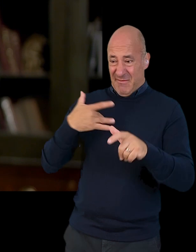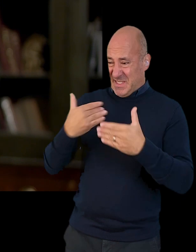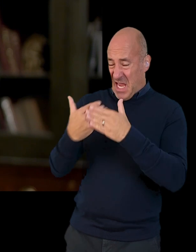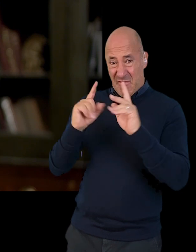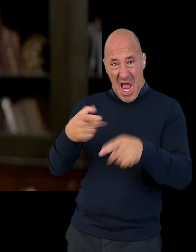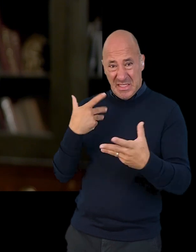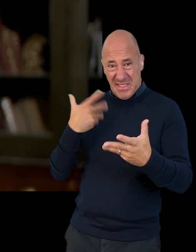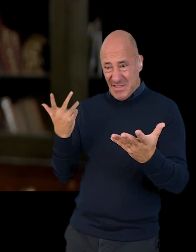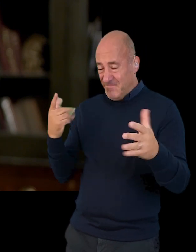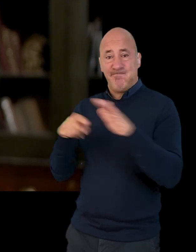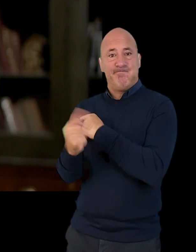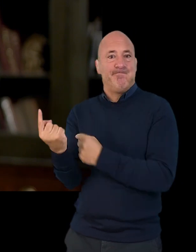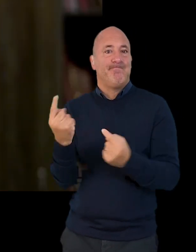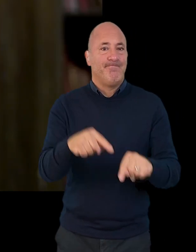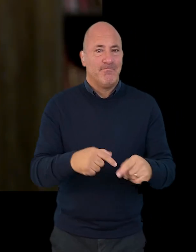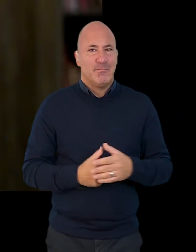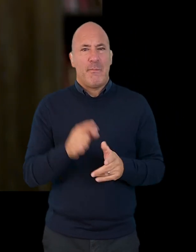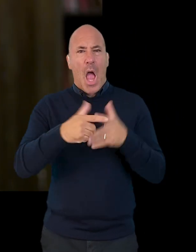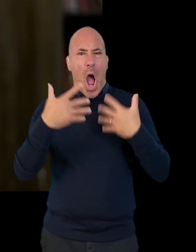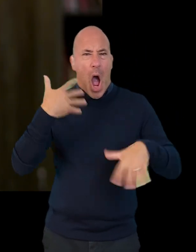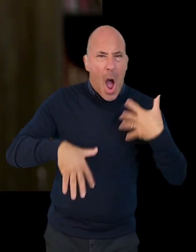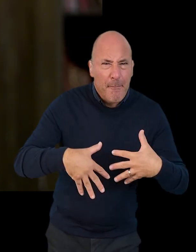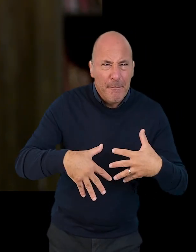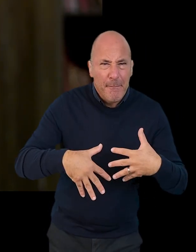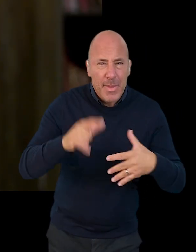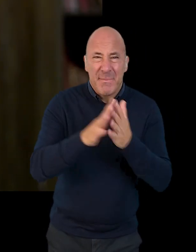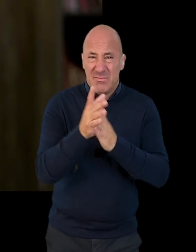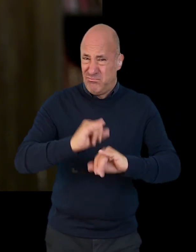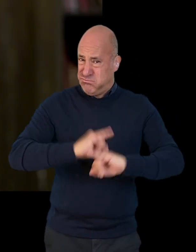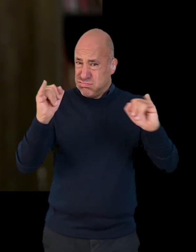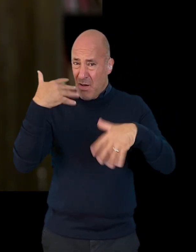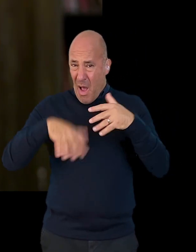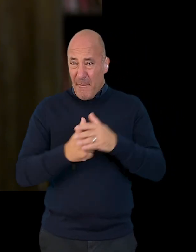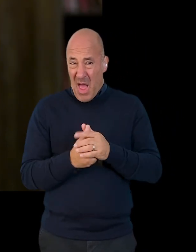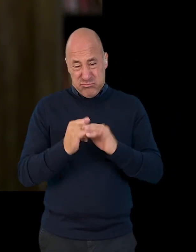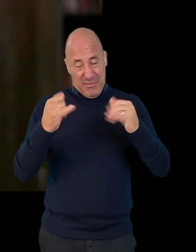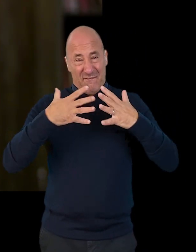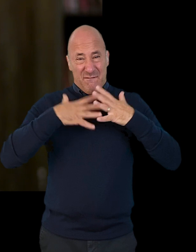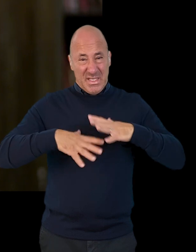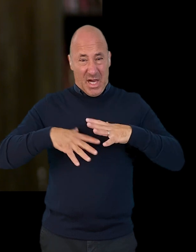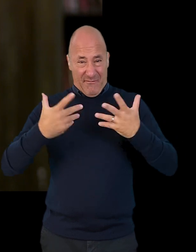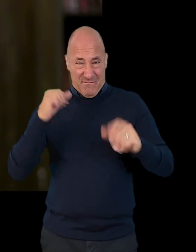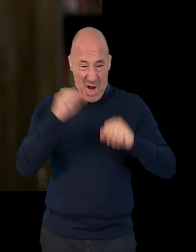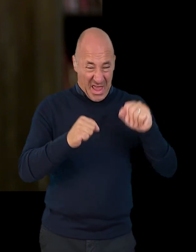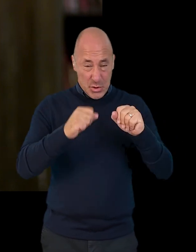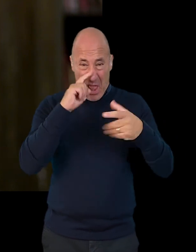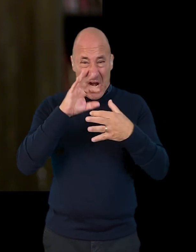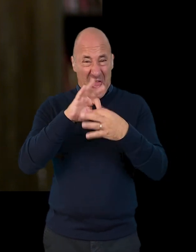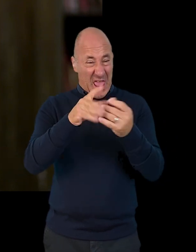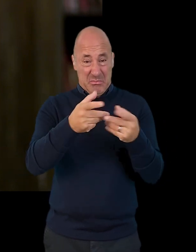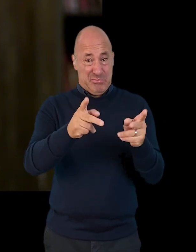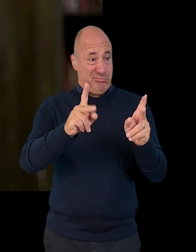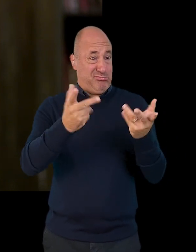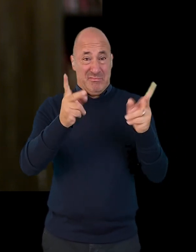country to live safely. When we talk about harm, we mean serious harm. That can mean serious